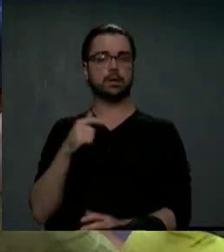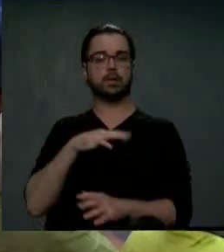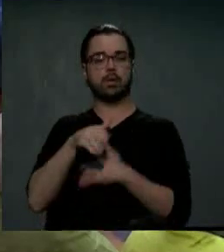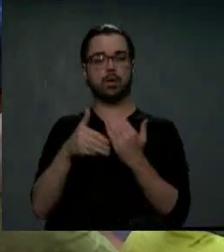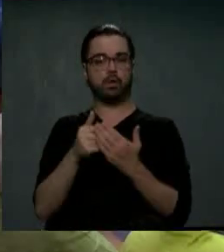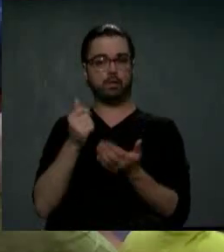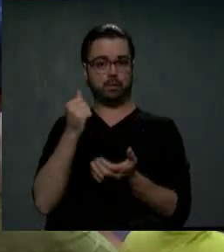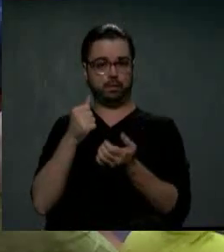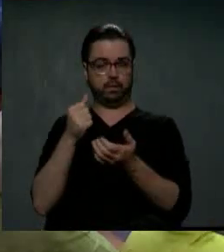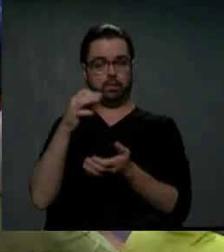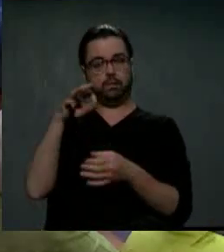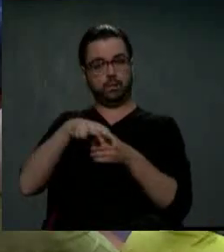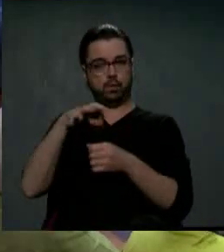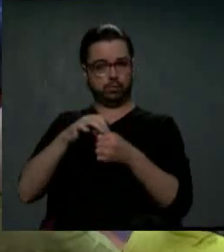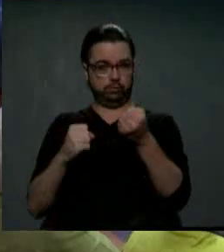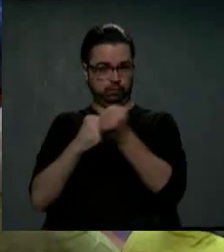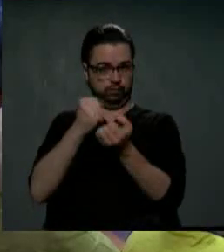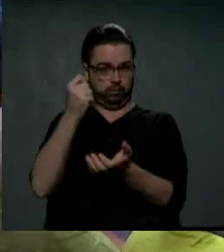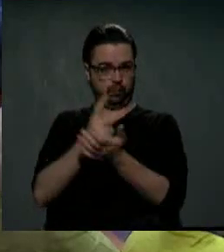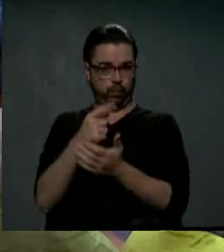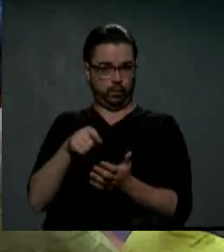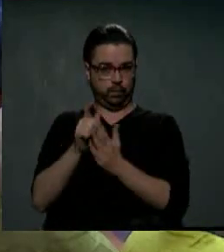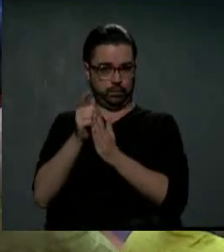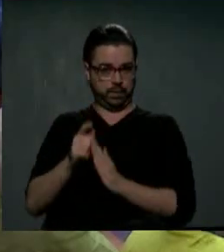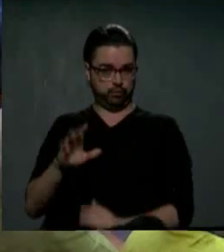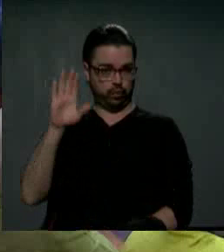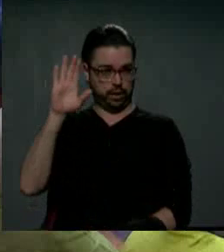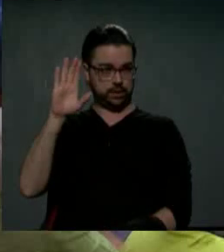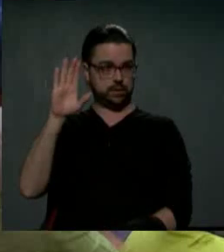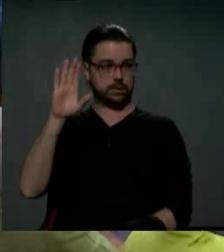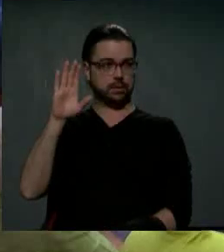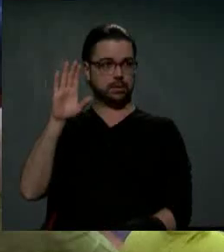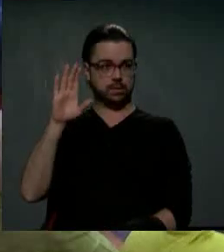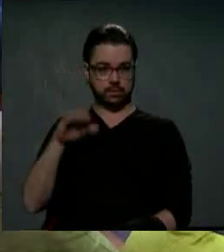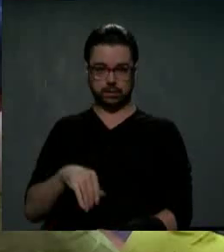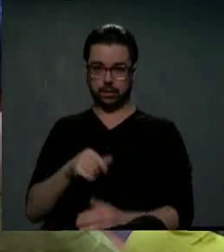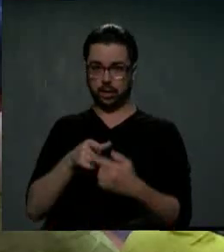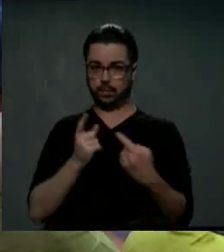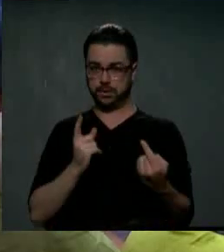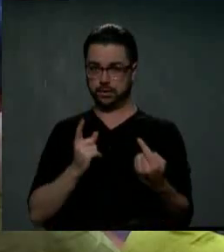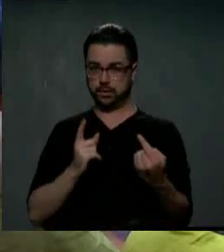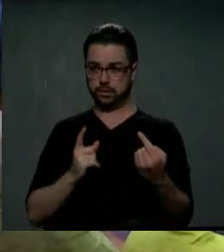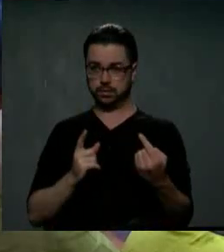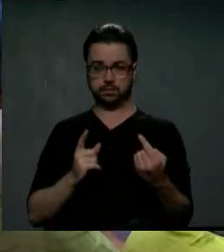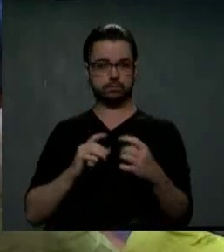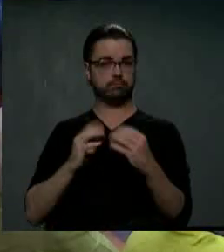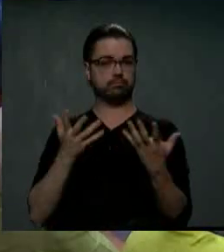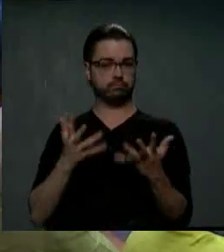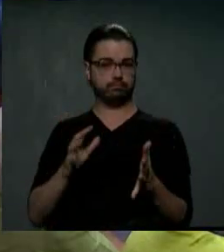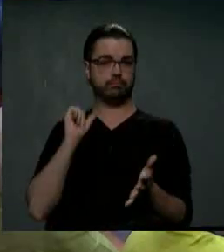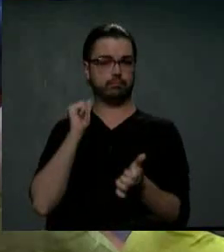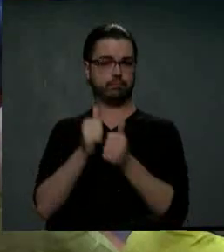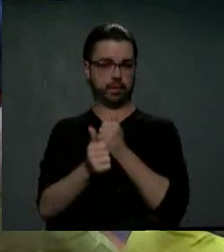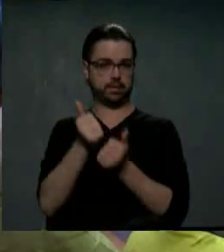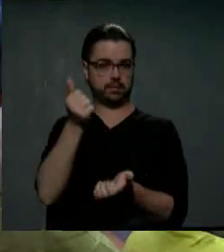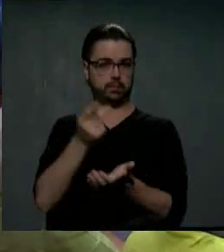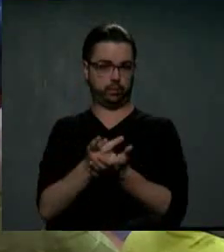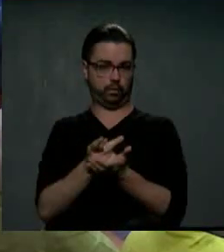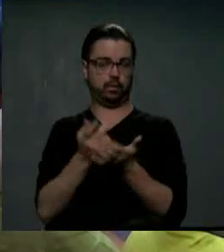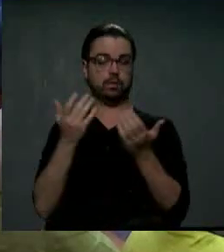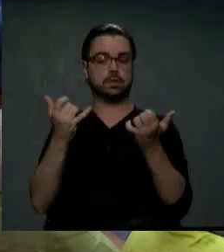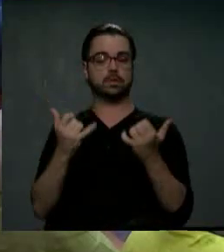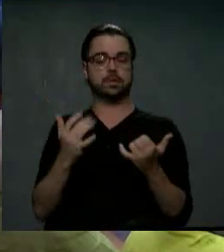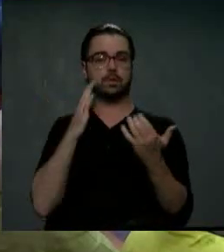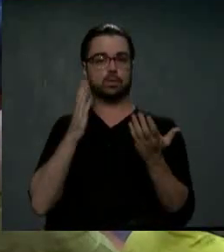the minutes of the May 17th meeting, raise your hand. Those who do not, minutes have been approved. We're going to do a presentation